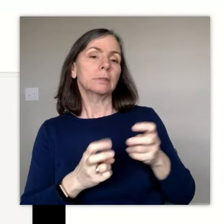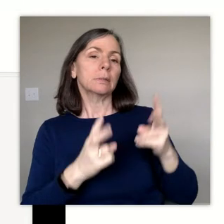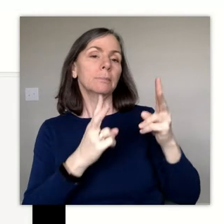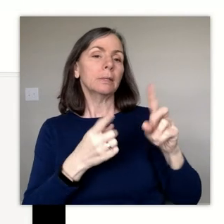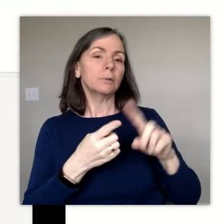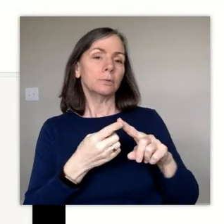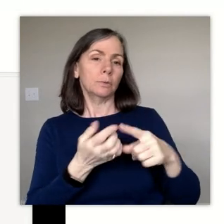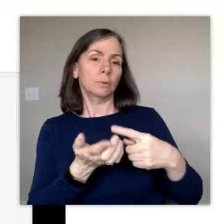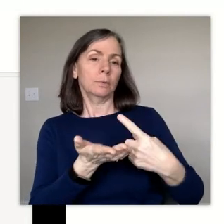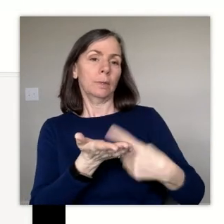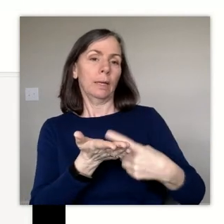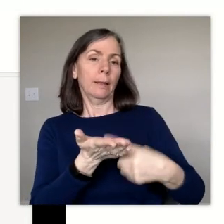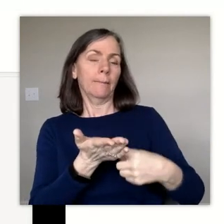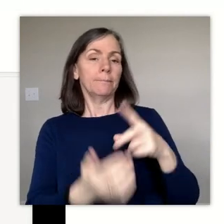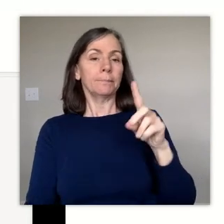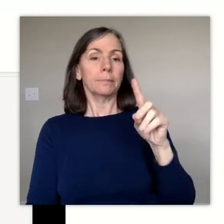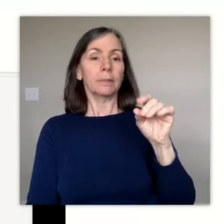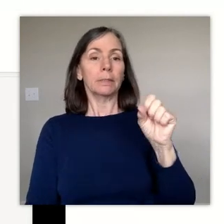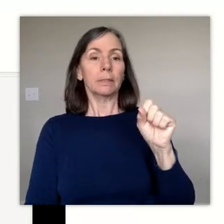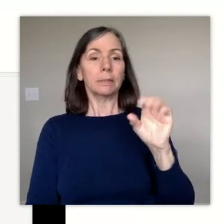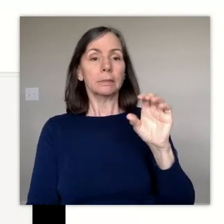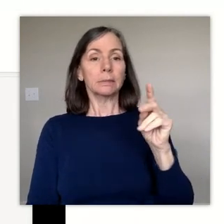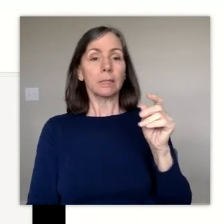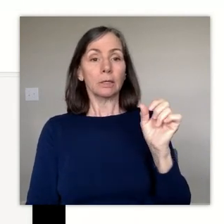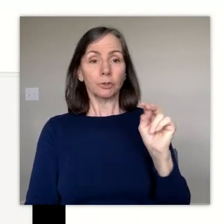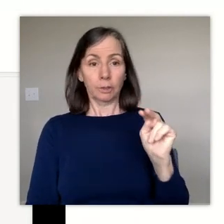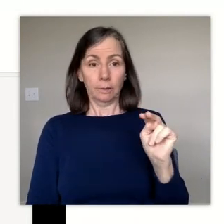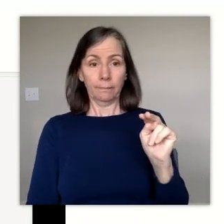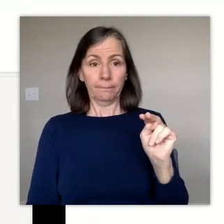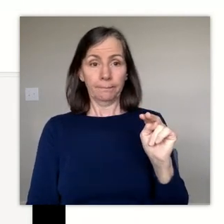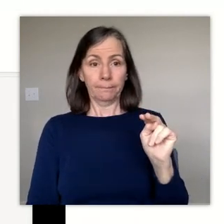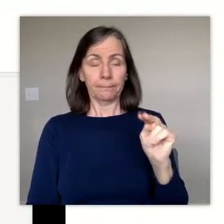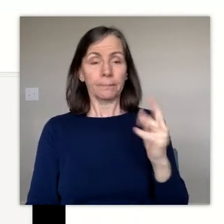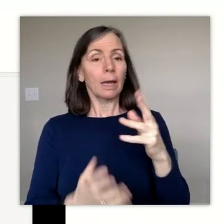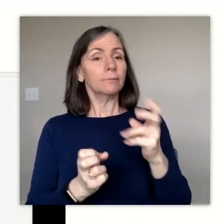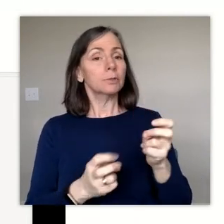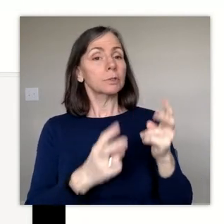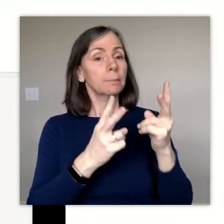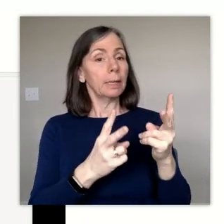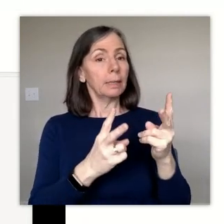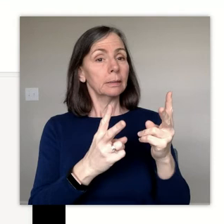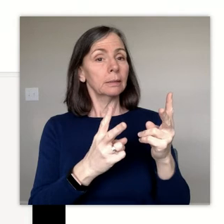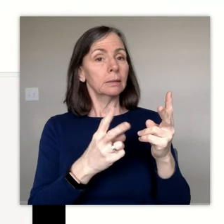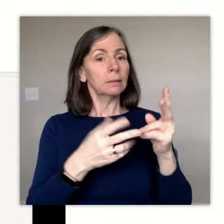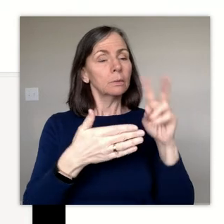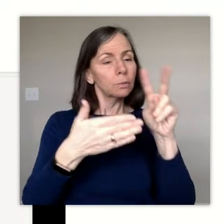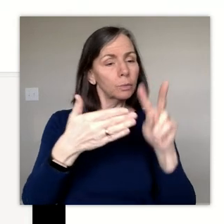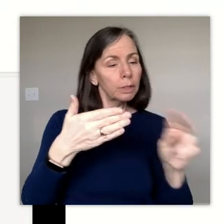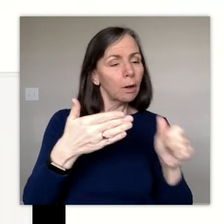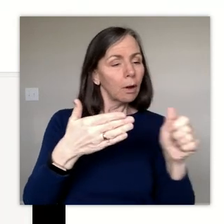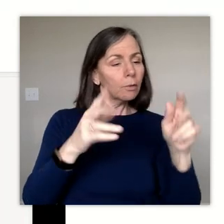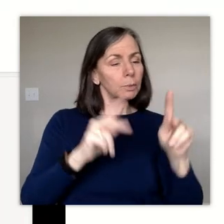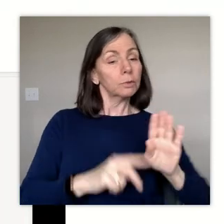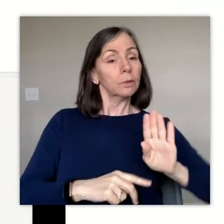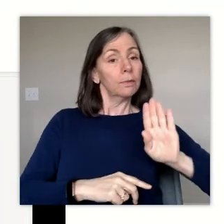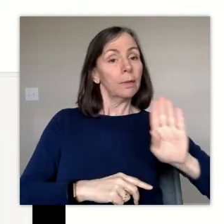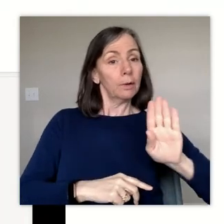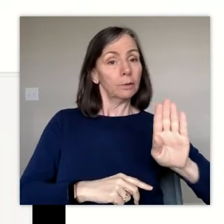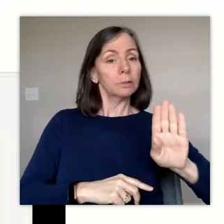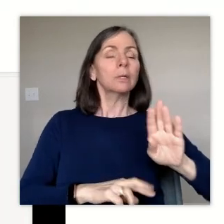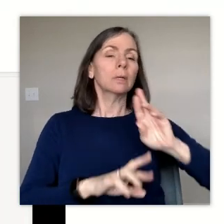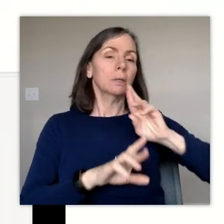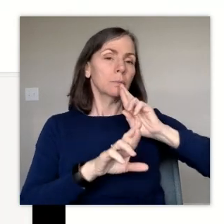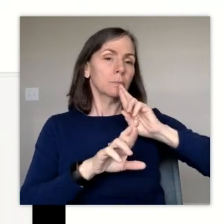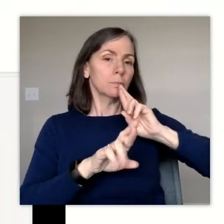After you make your submission, respond to one classmate's post saying something they did good. If you can't